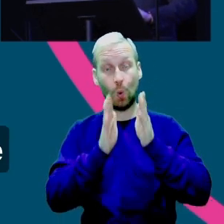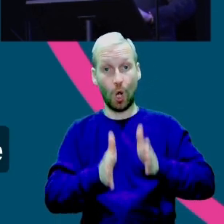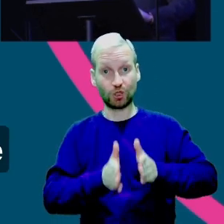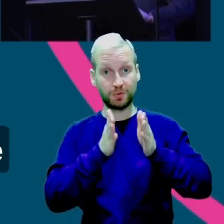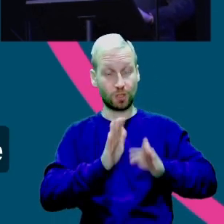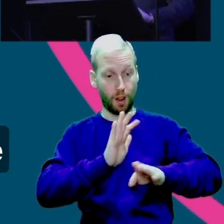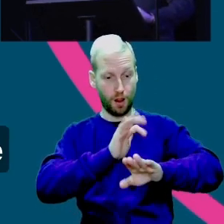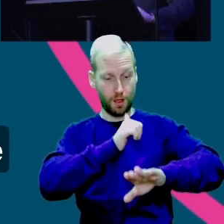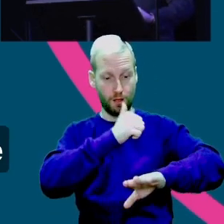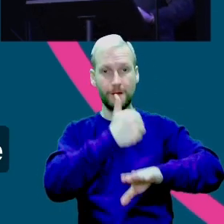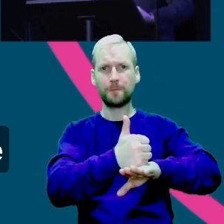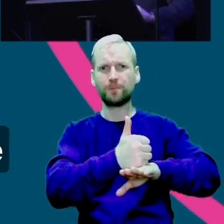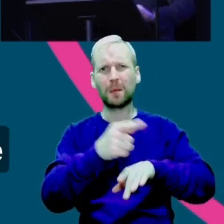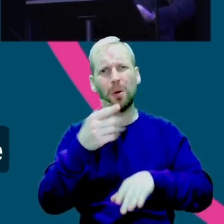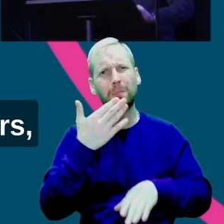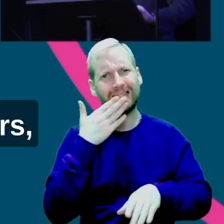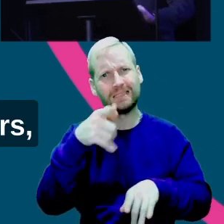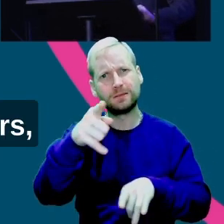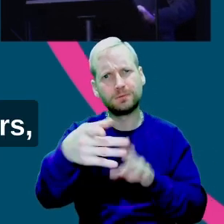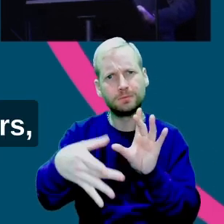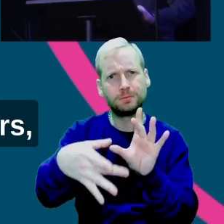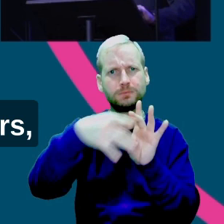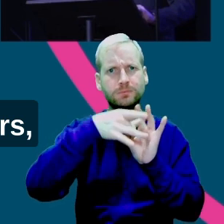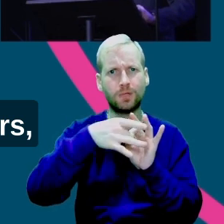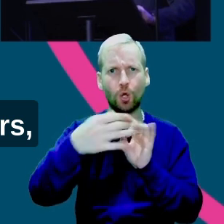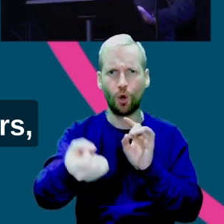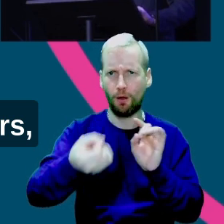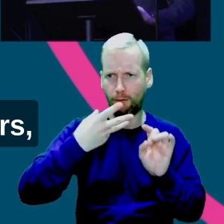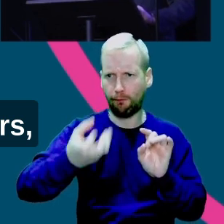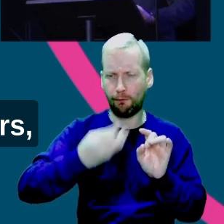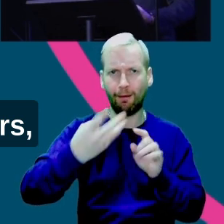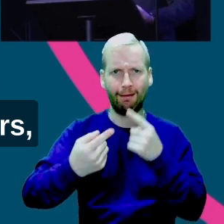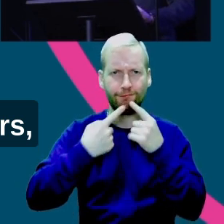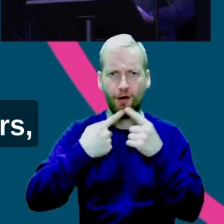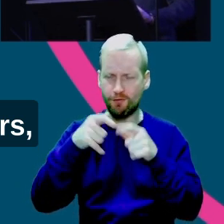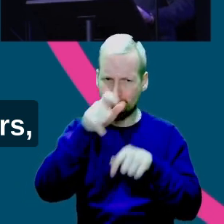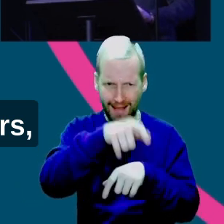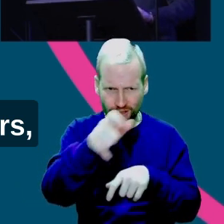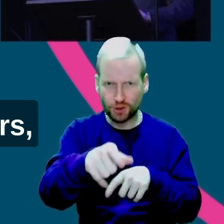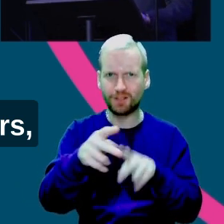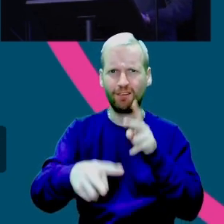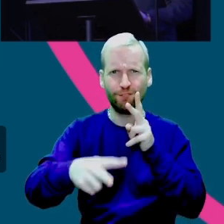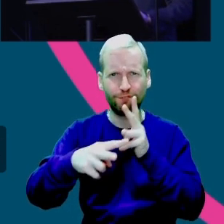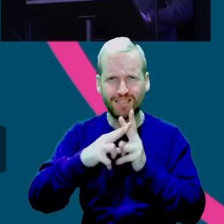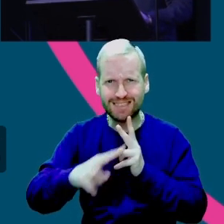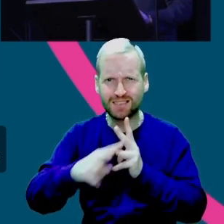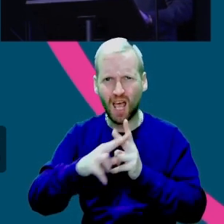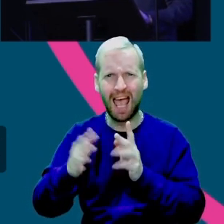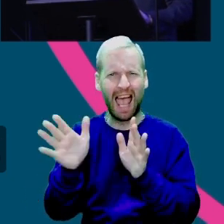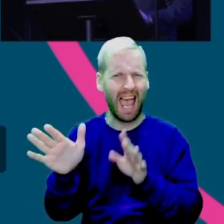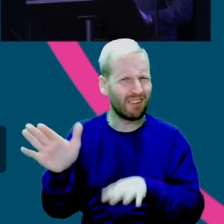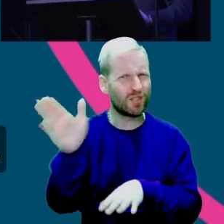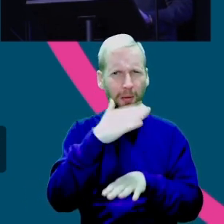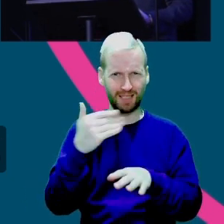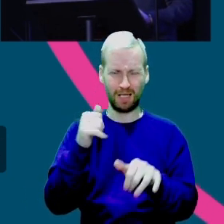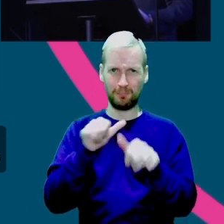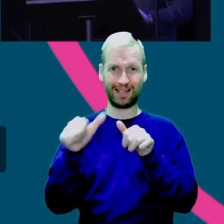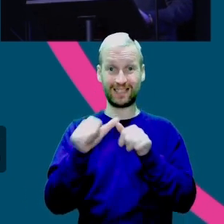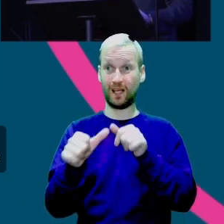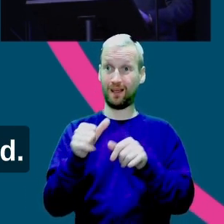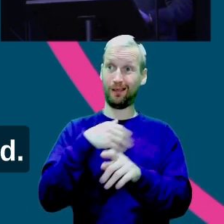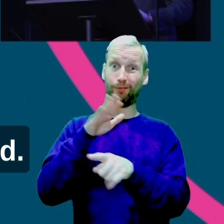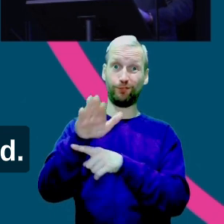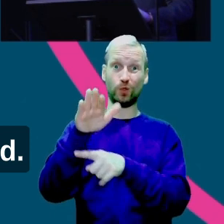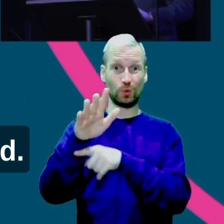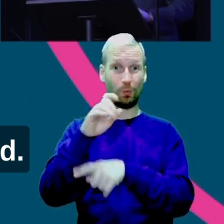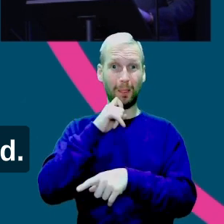but the better the engagement we have and the more input we've got from public, patients, visitors, everybody, the better the end outcome will be for